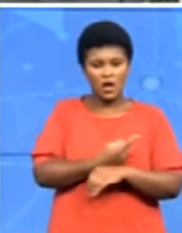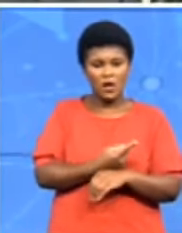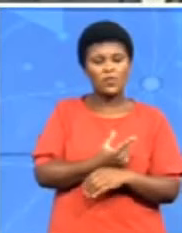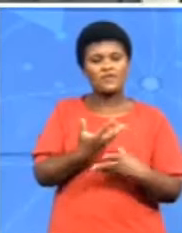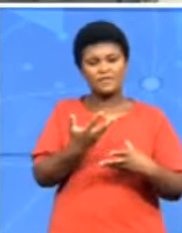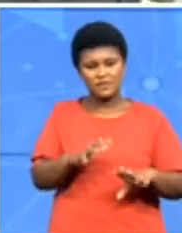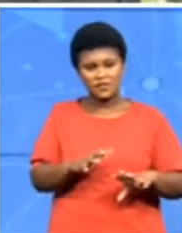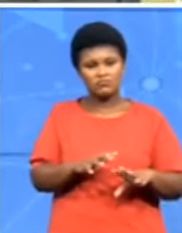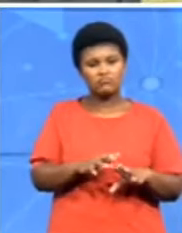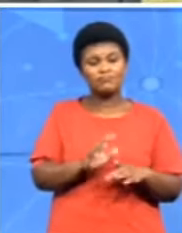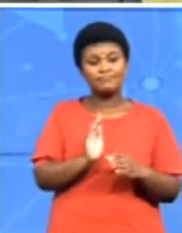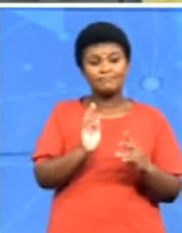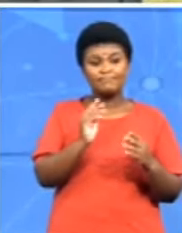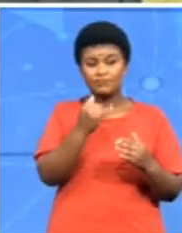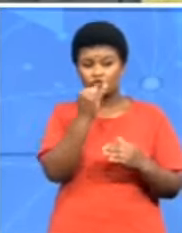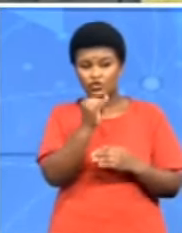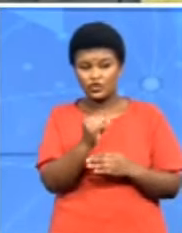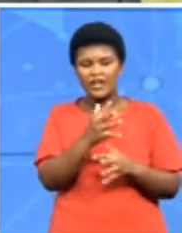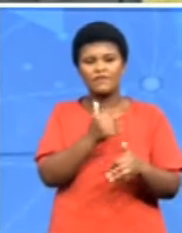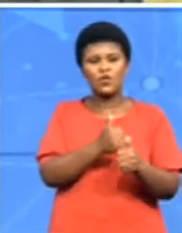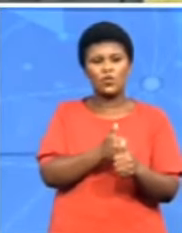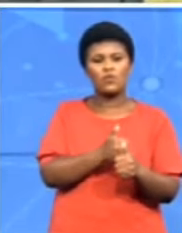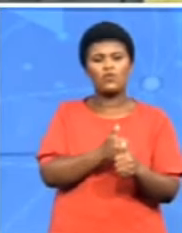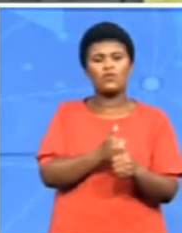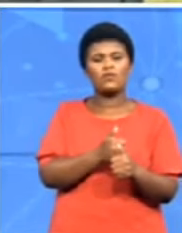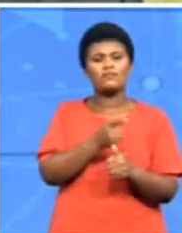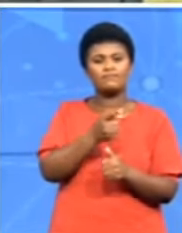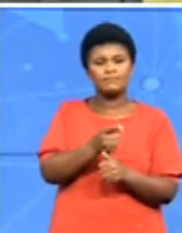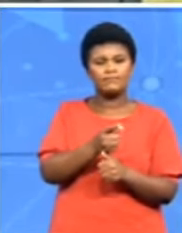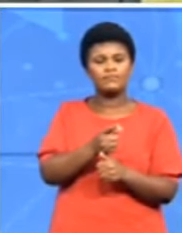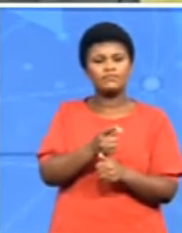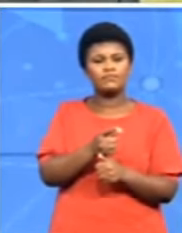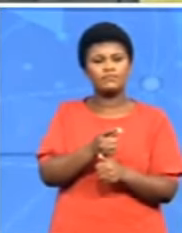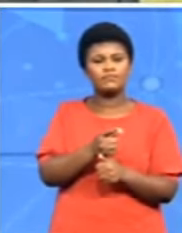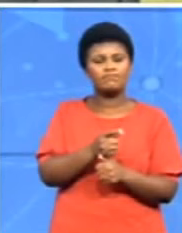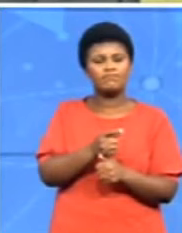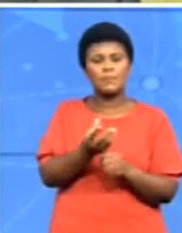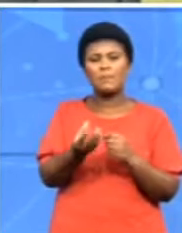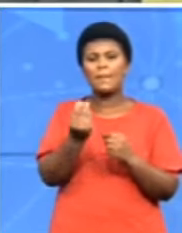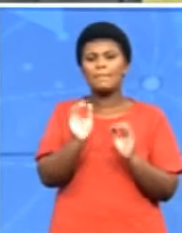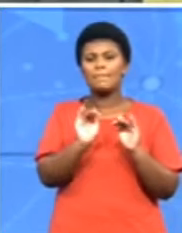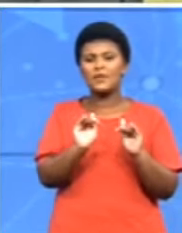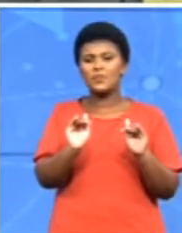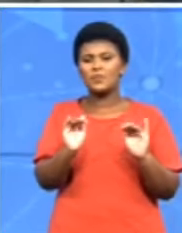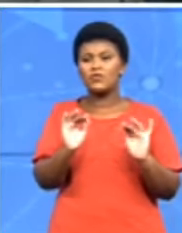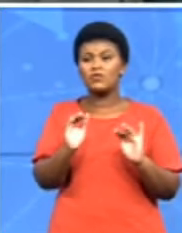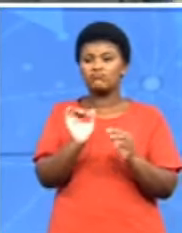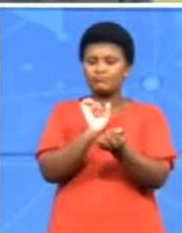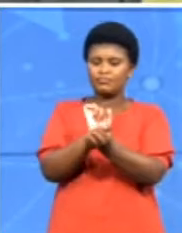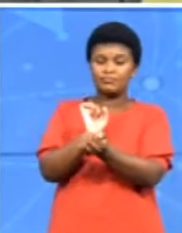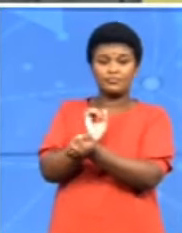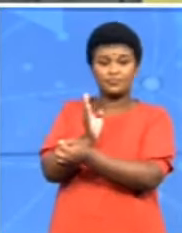and follow through the leads and able to get some people behind bars. So we do have such people